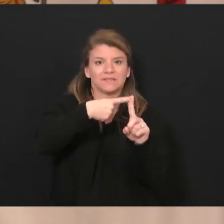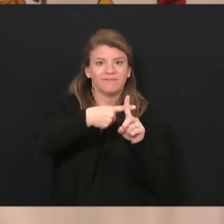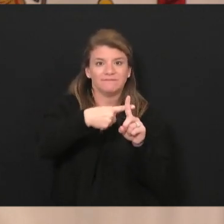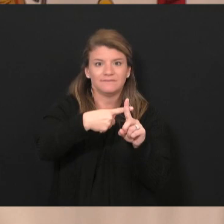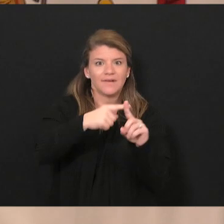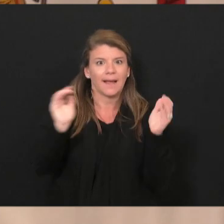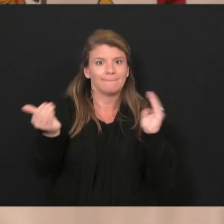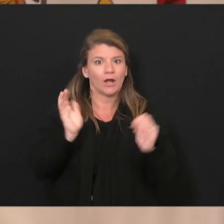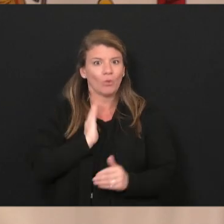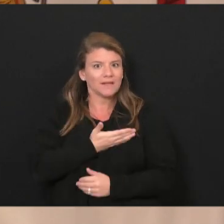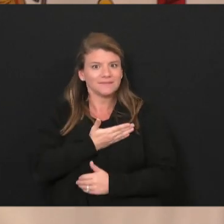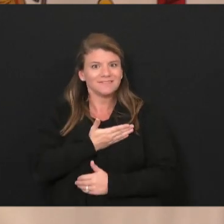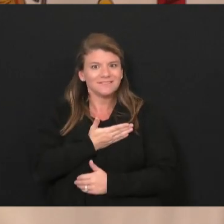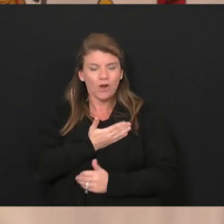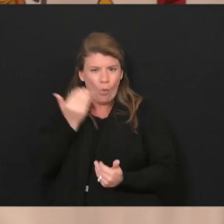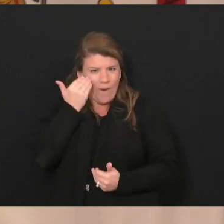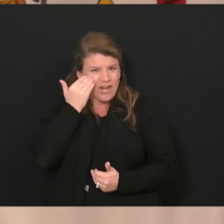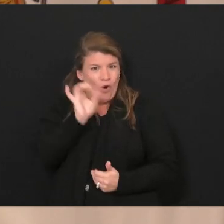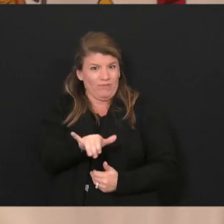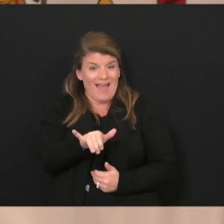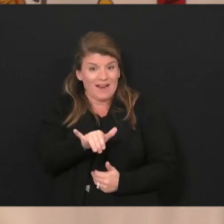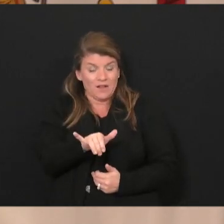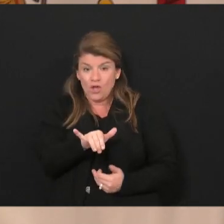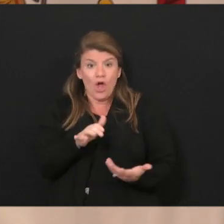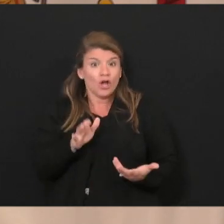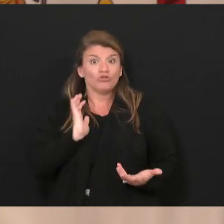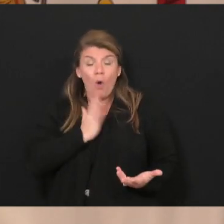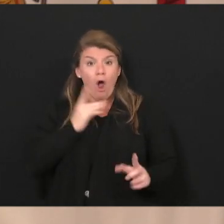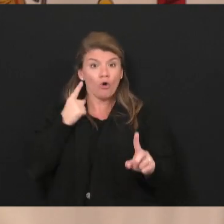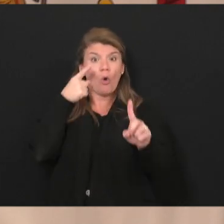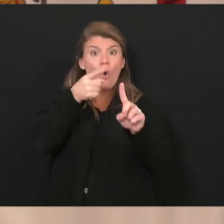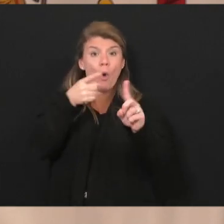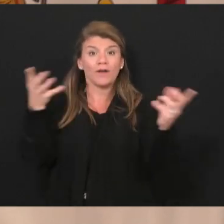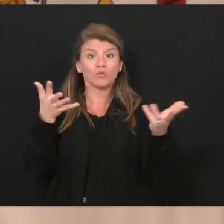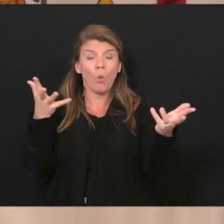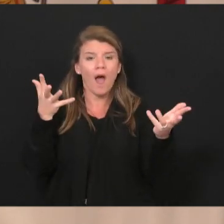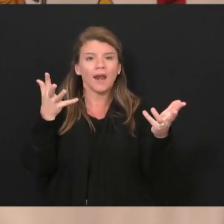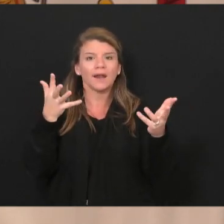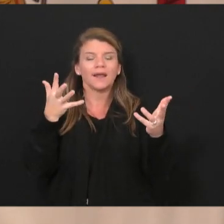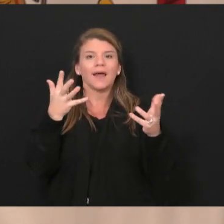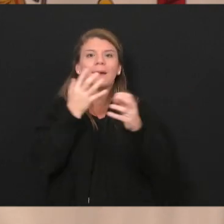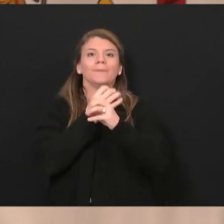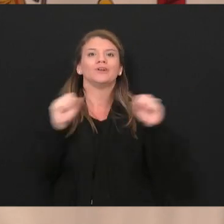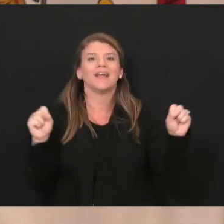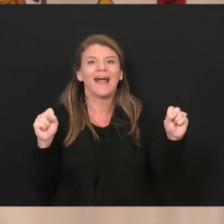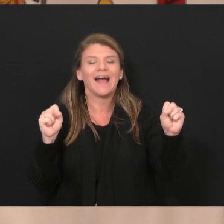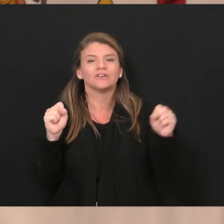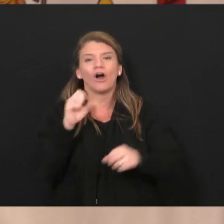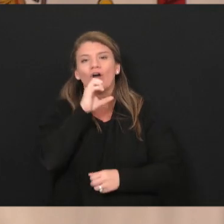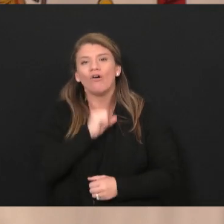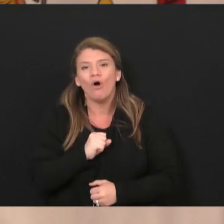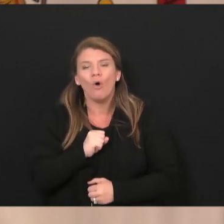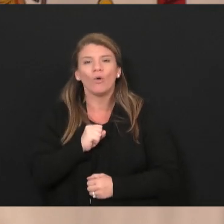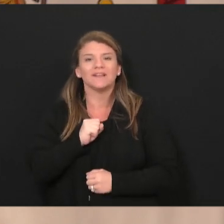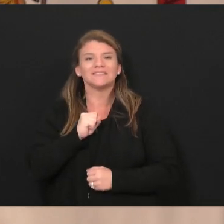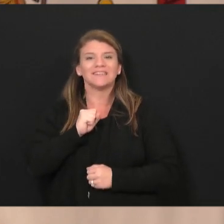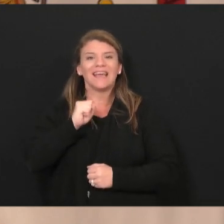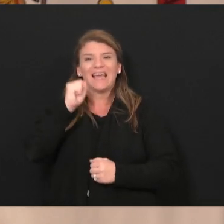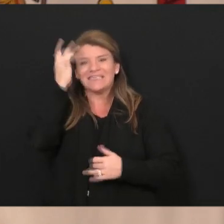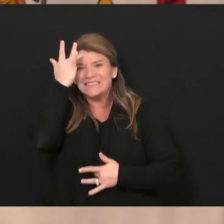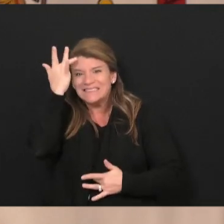Virginia. And all we're trying to do is protect the most elderly and the most chronically